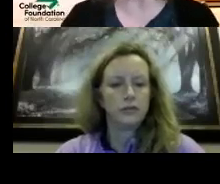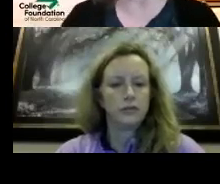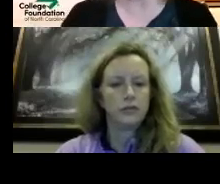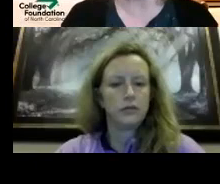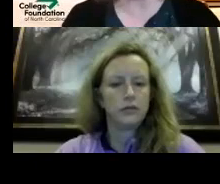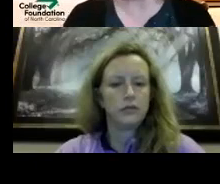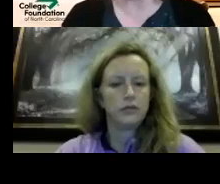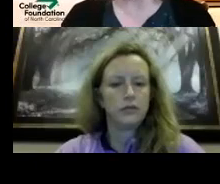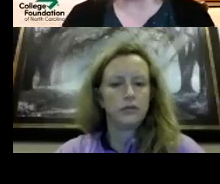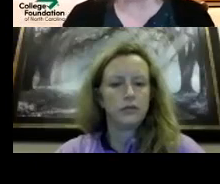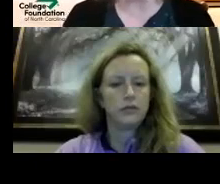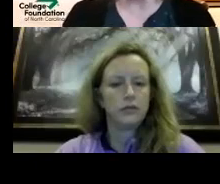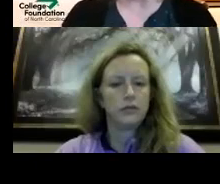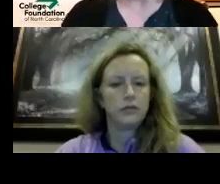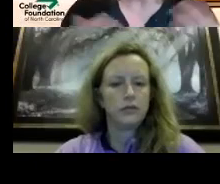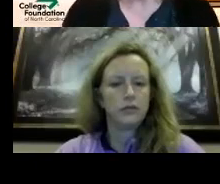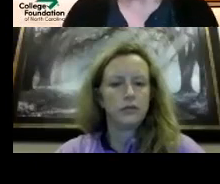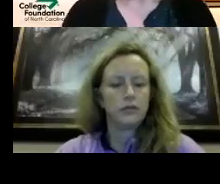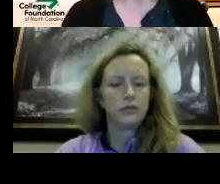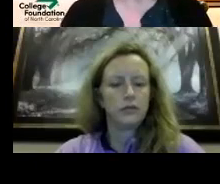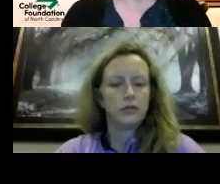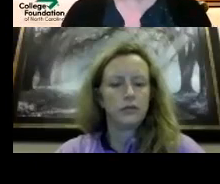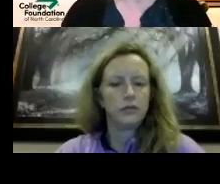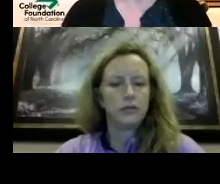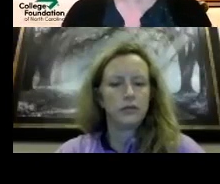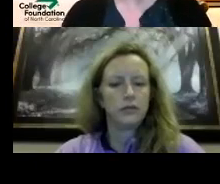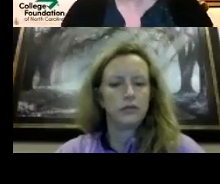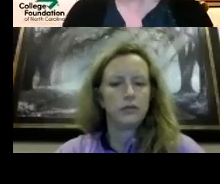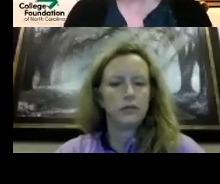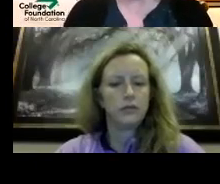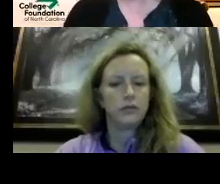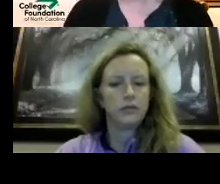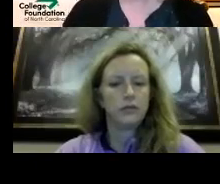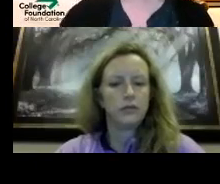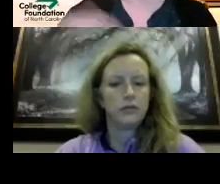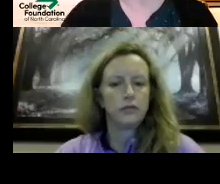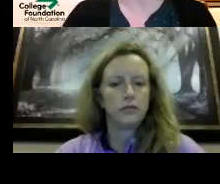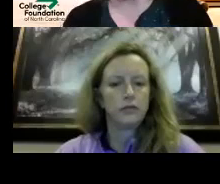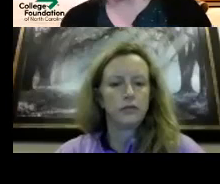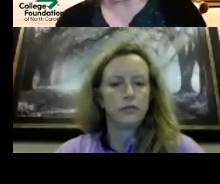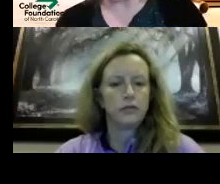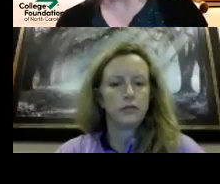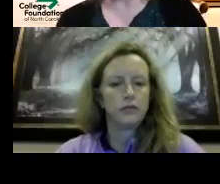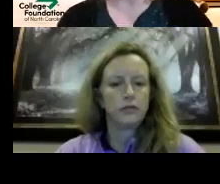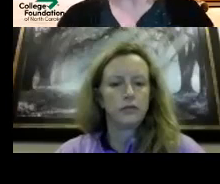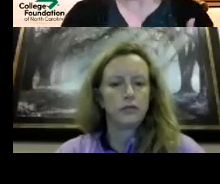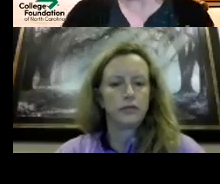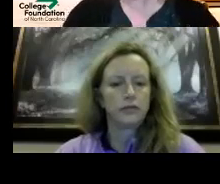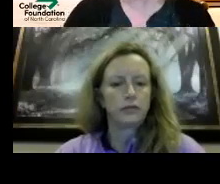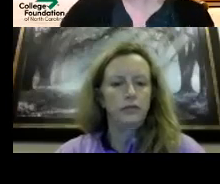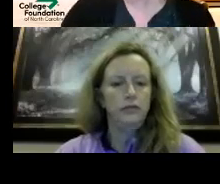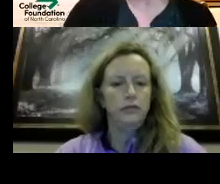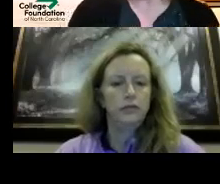to make plans to do it soon, right? It opens October 1st each year for the following school year. So like